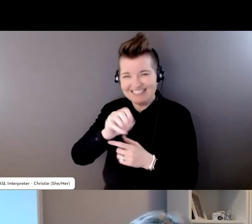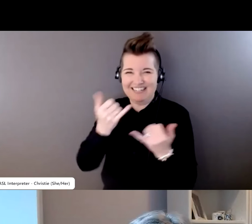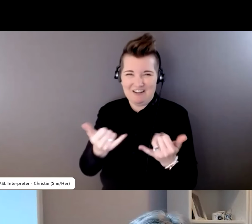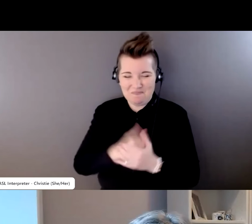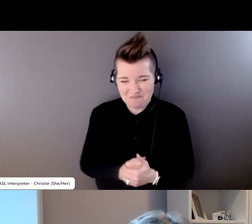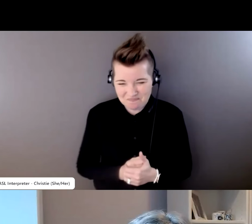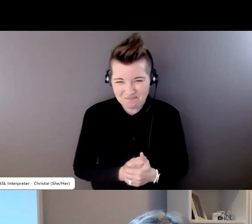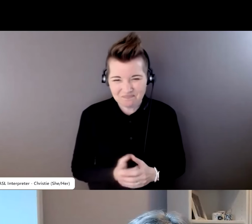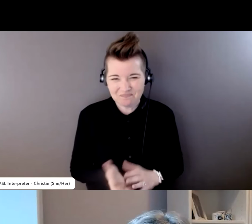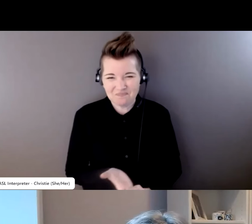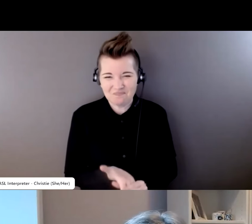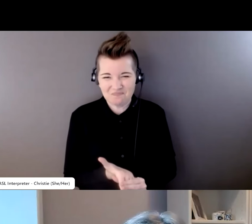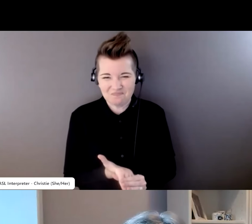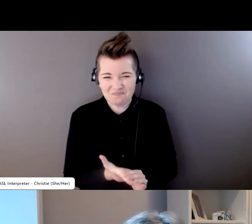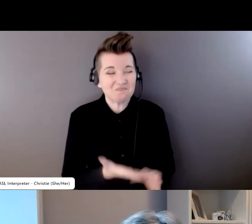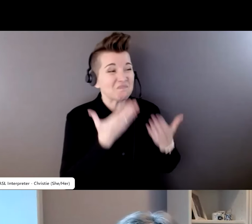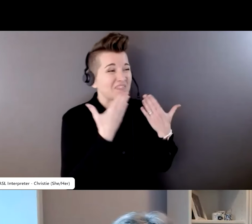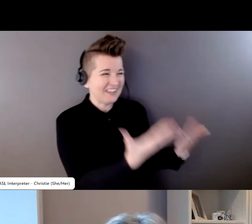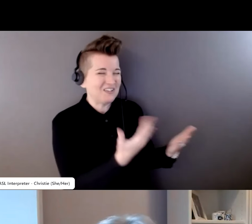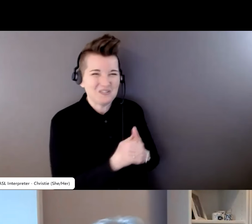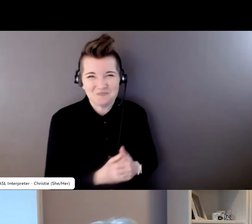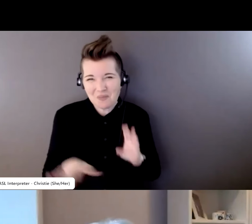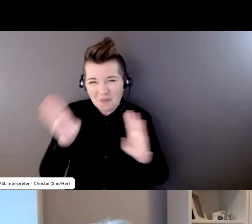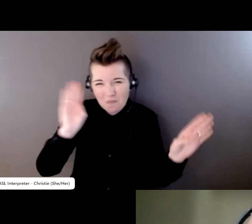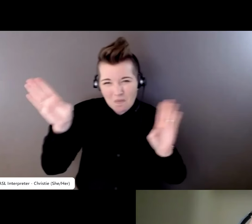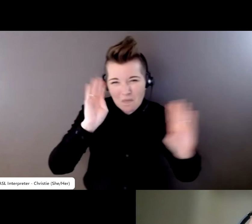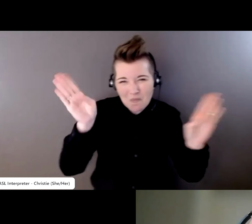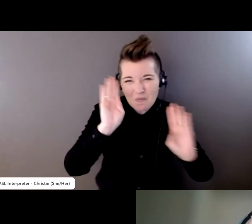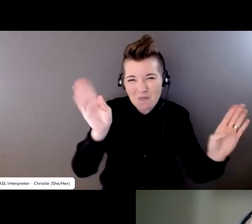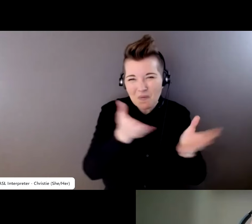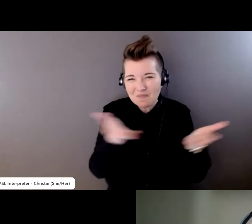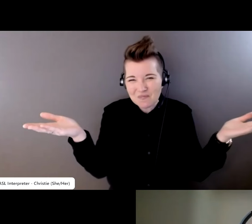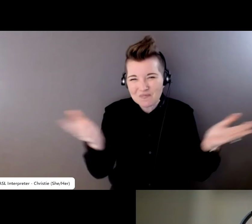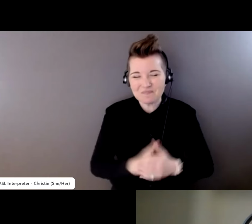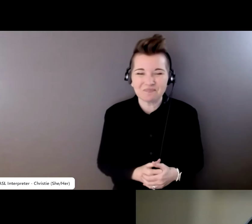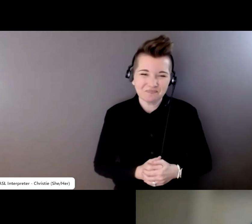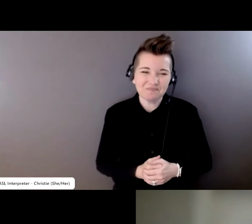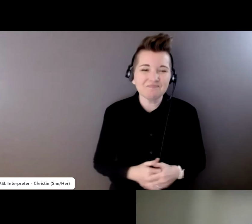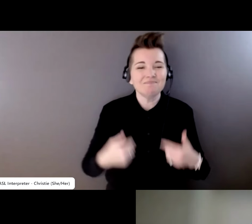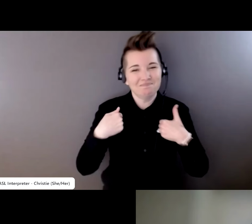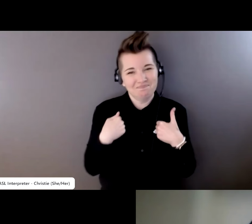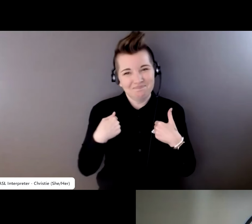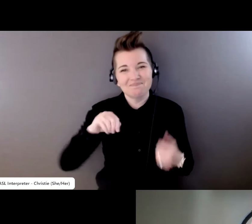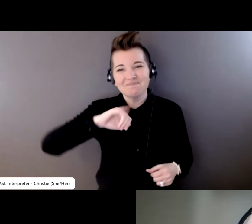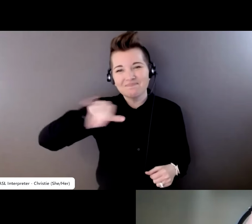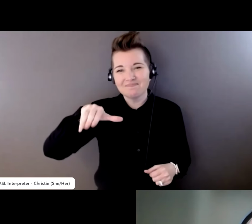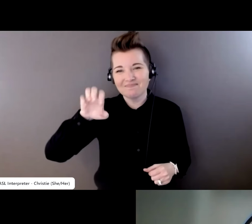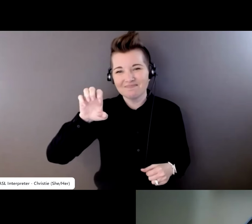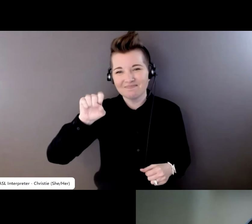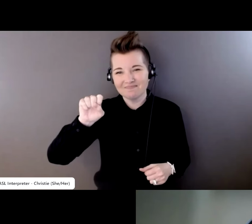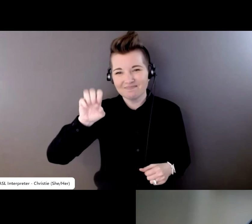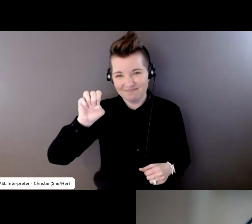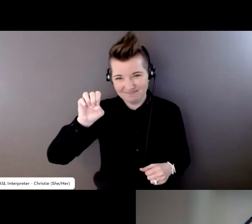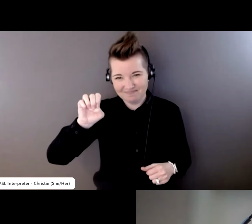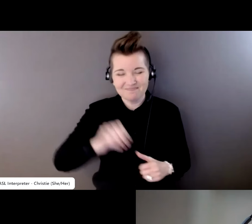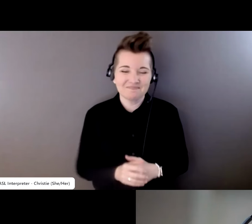Thank you so much. I appreciate that. And hello to everyone. I am, in fact, Jesse, and the organization that